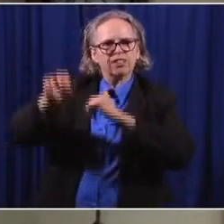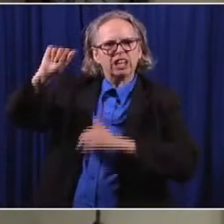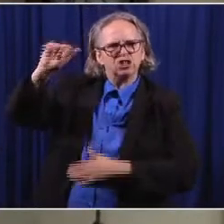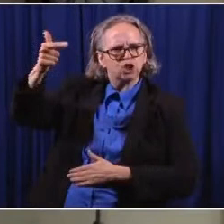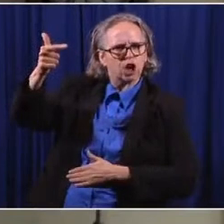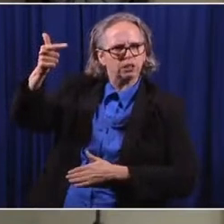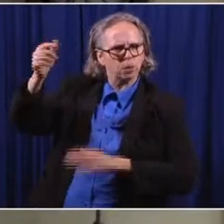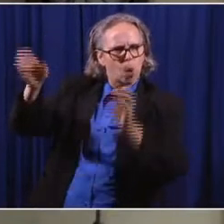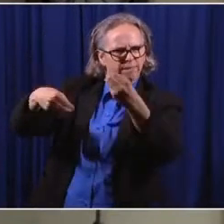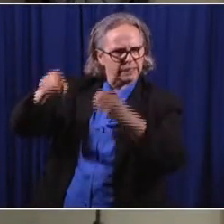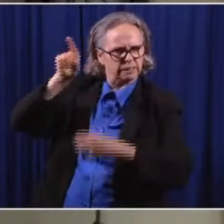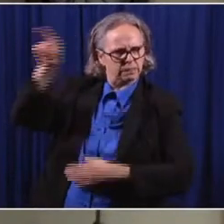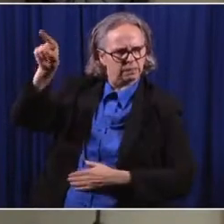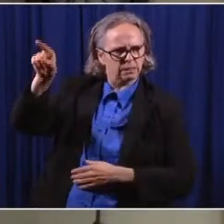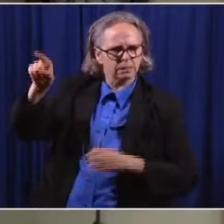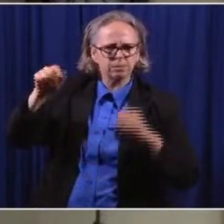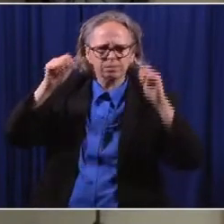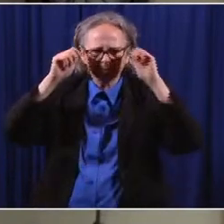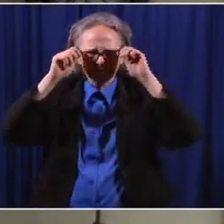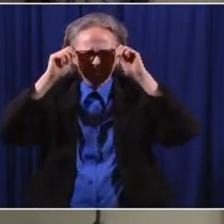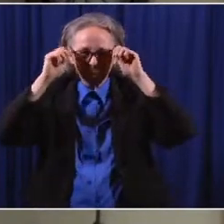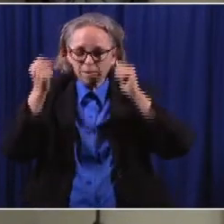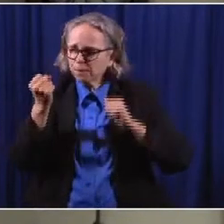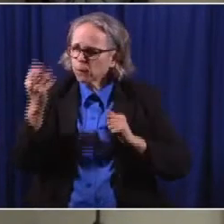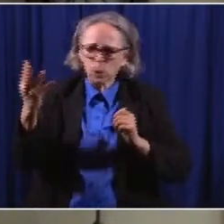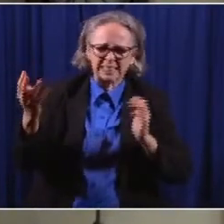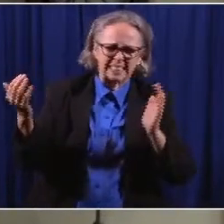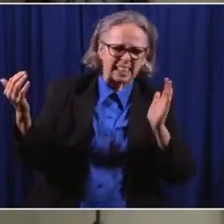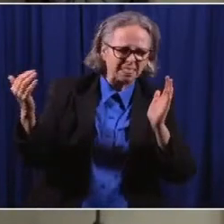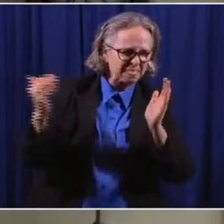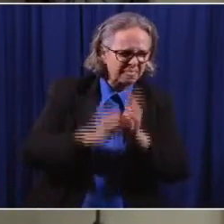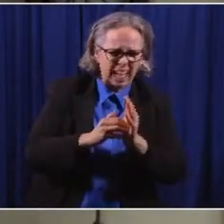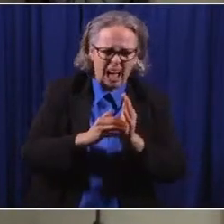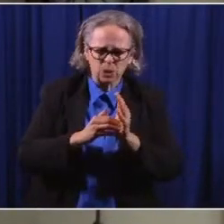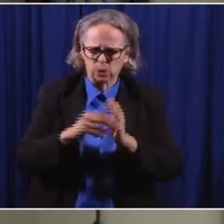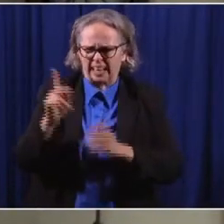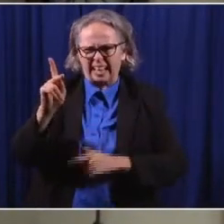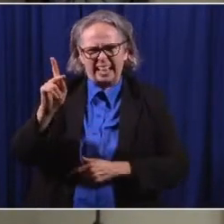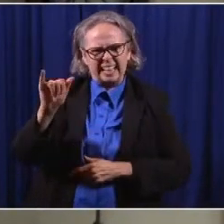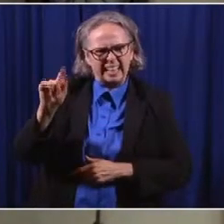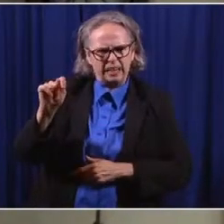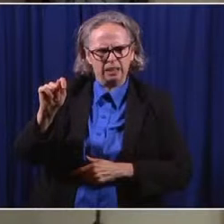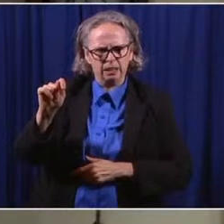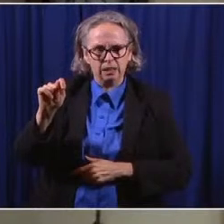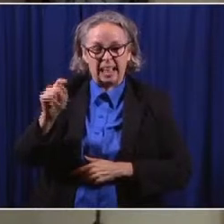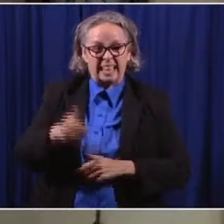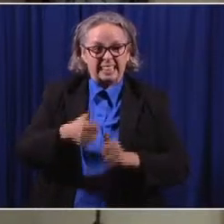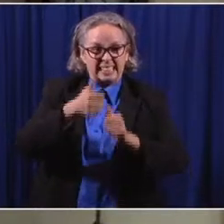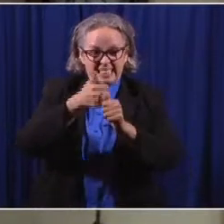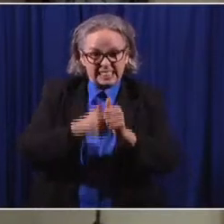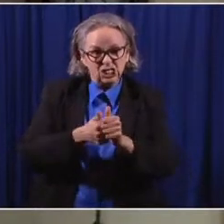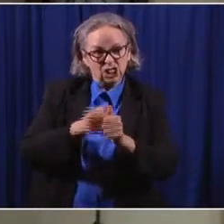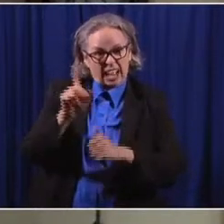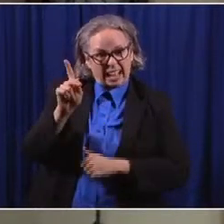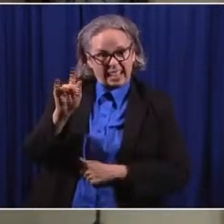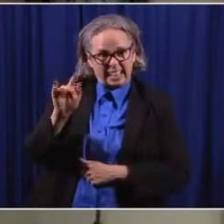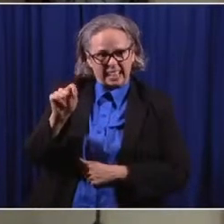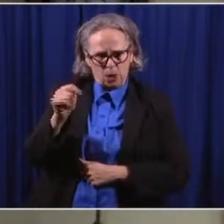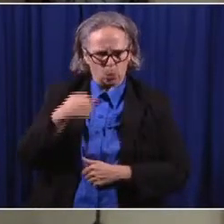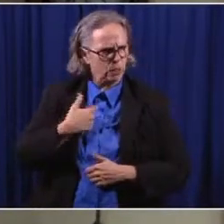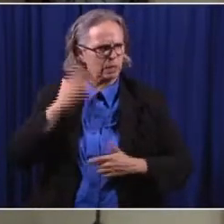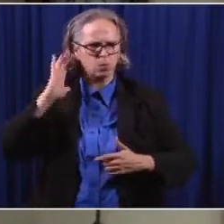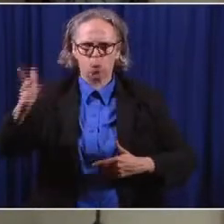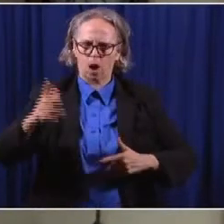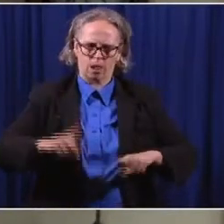previously untested kits. We tested each and every one of them, each kit representing a sexual assault